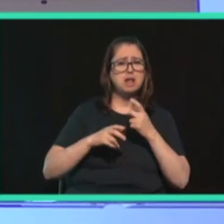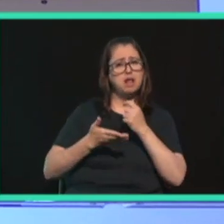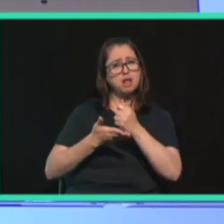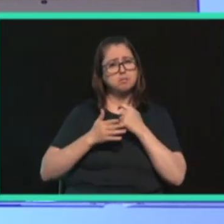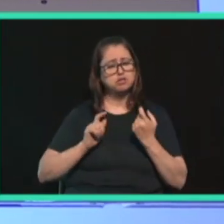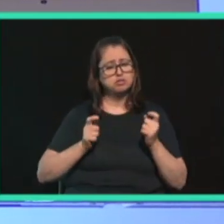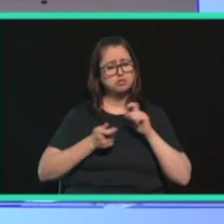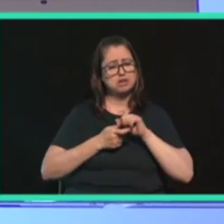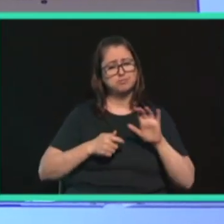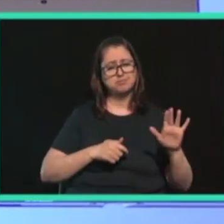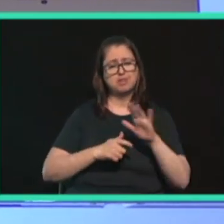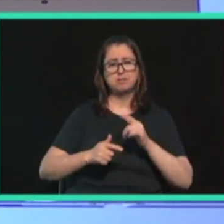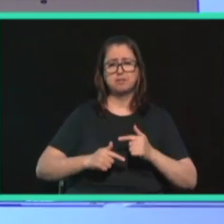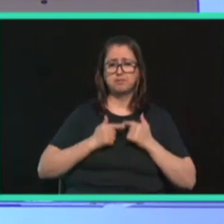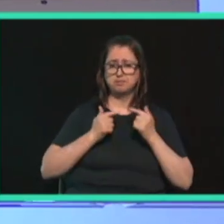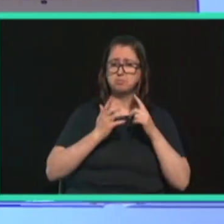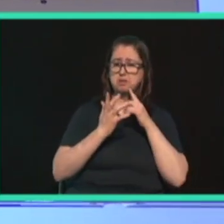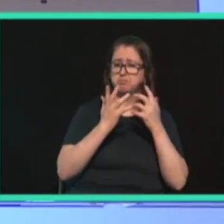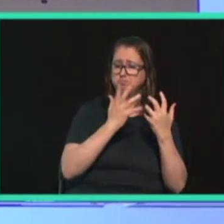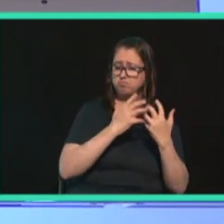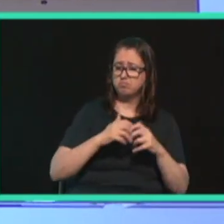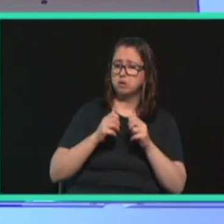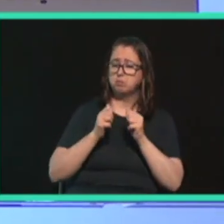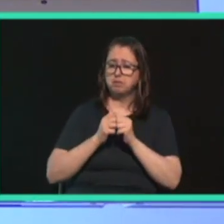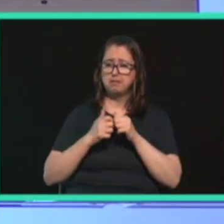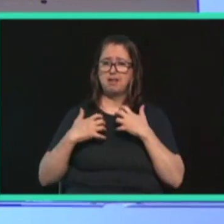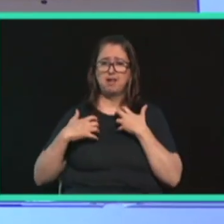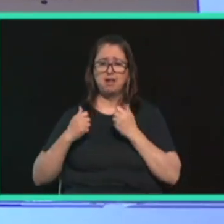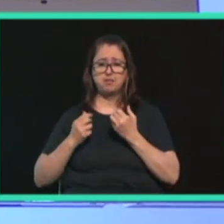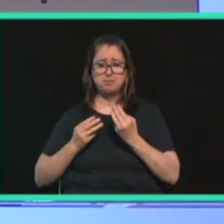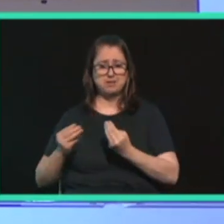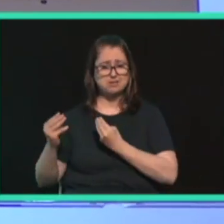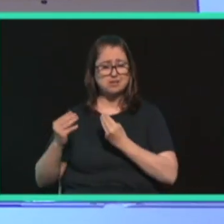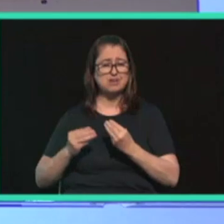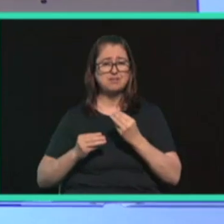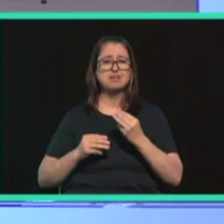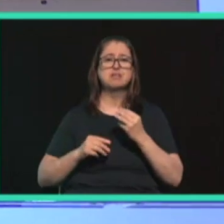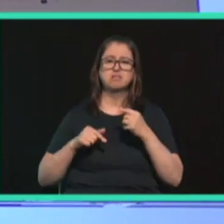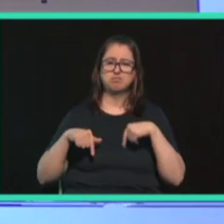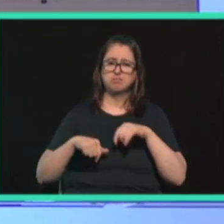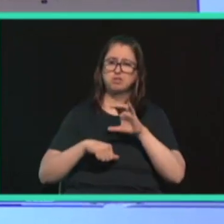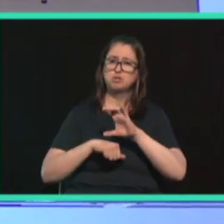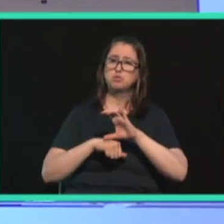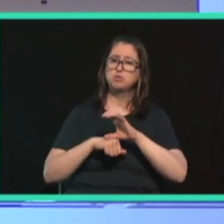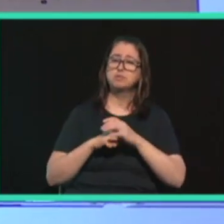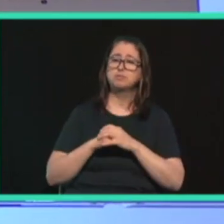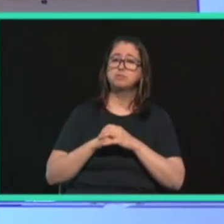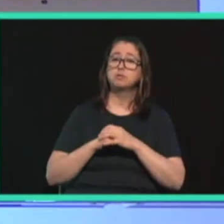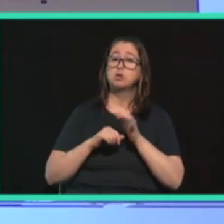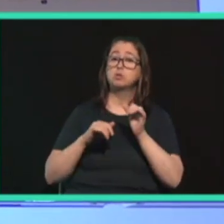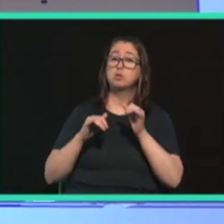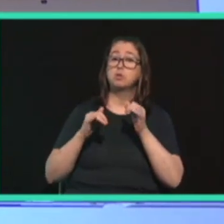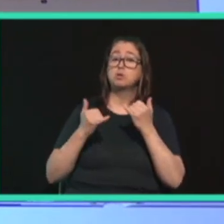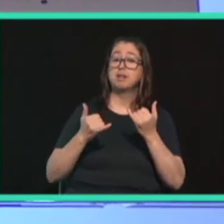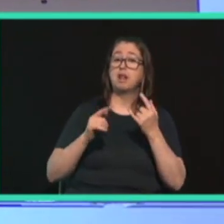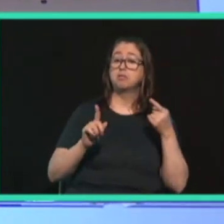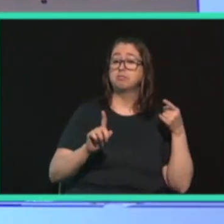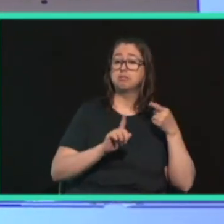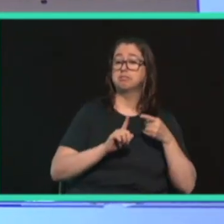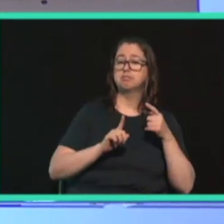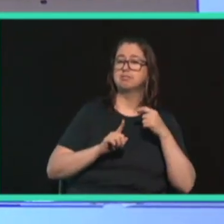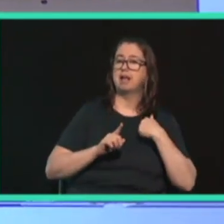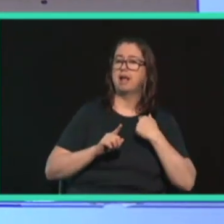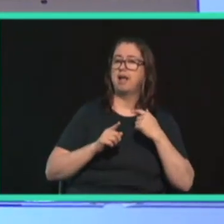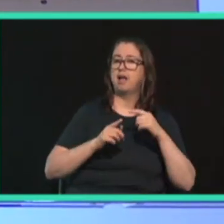fully consistent with the health message of the Church. So coming back to the question that we asked at the